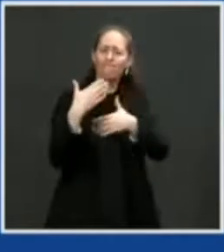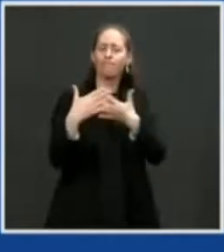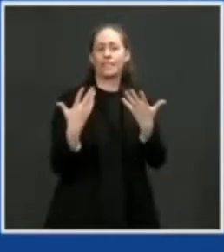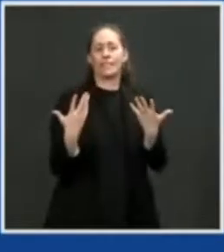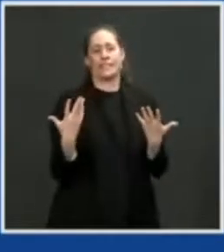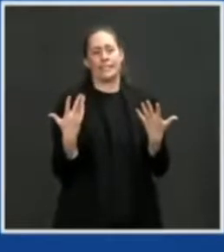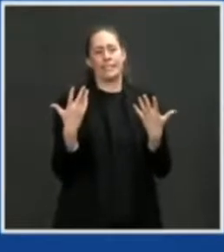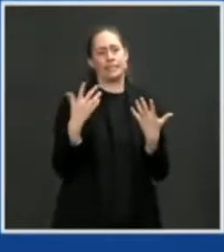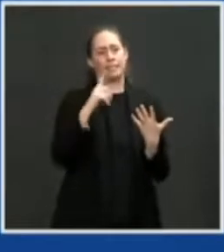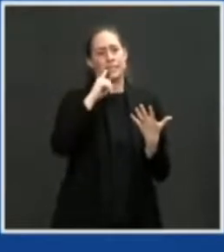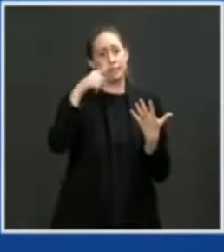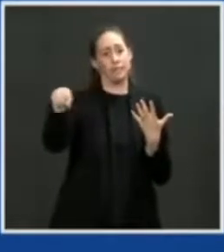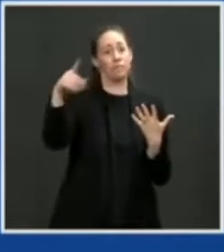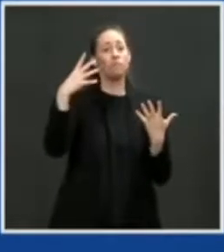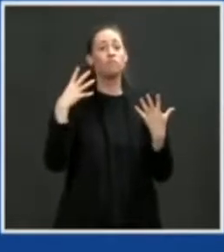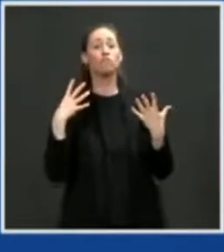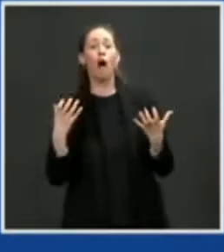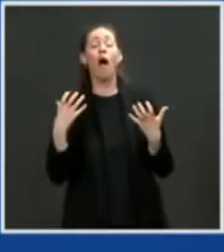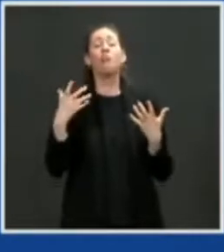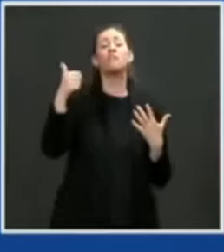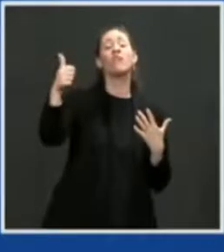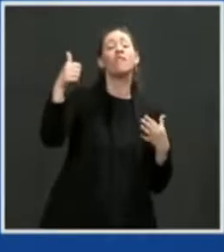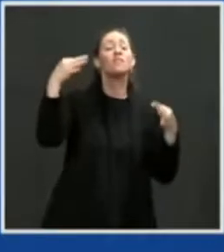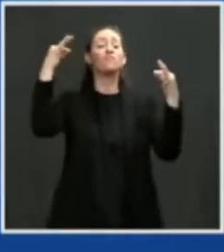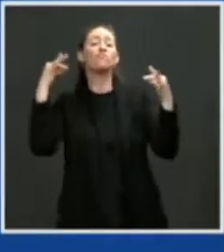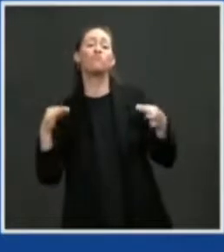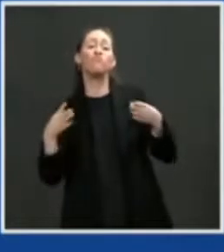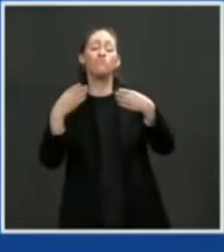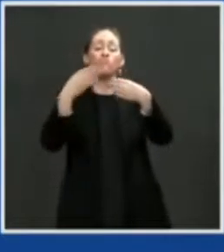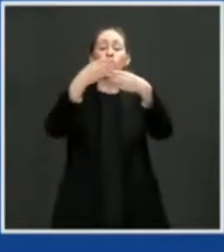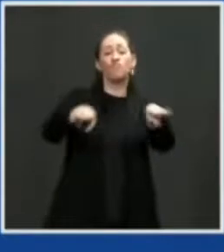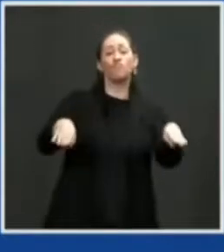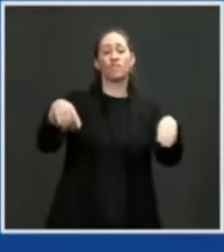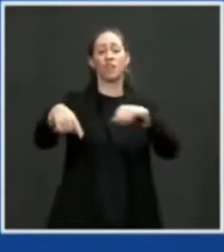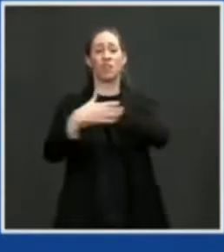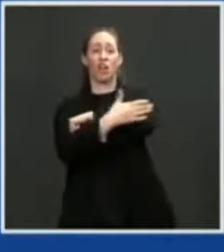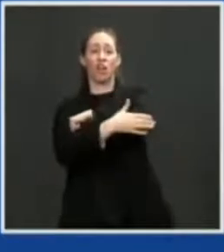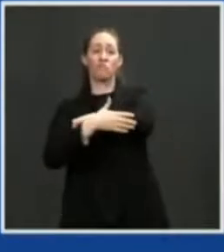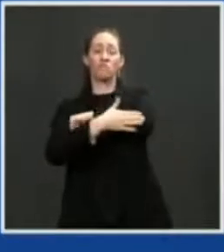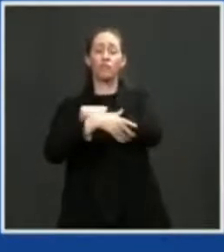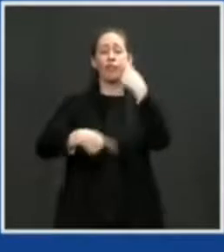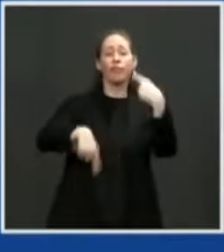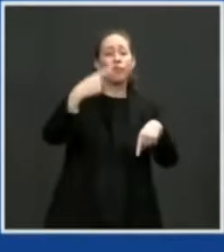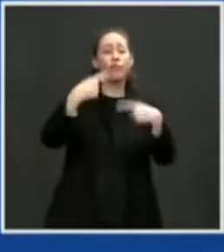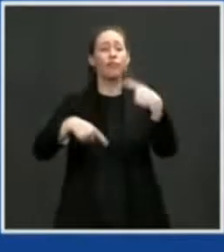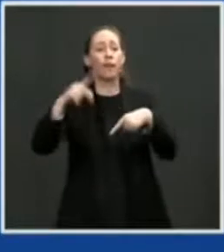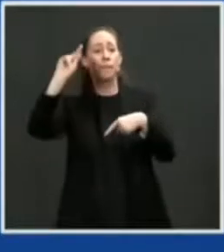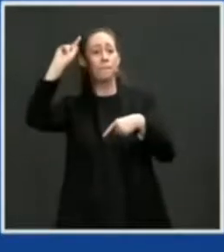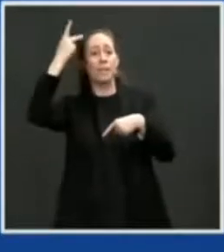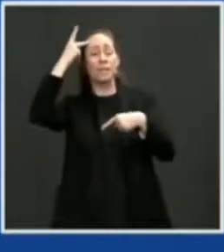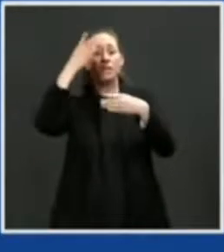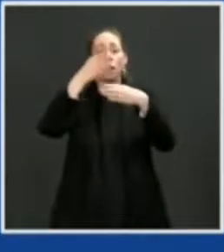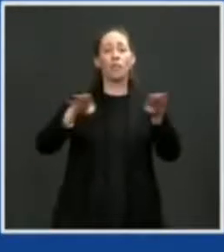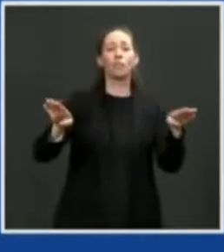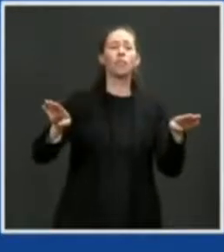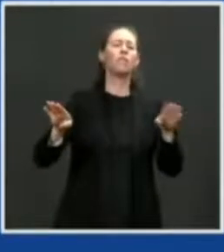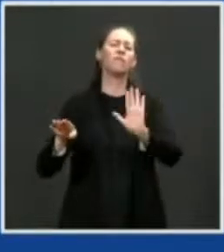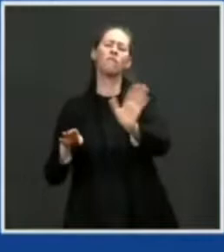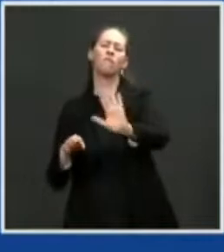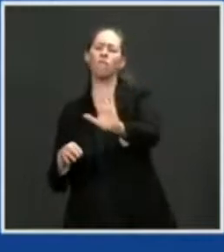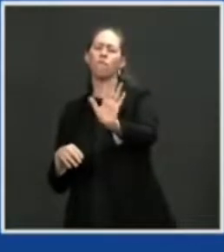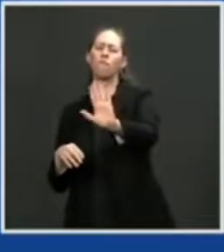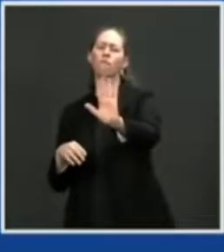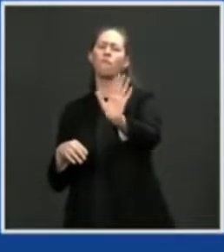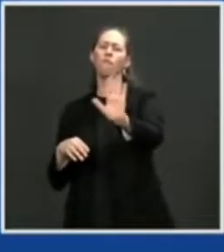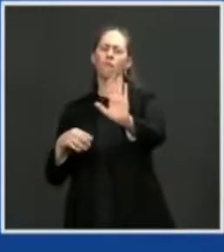decide to divide the country. Yeah. Continue the politics of division. That's a tough word, I'm not going divide. to do that. I'm just going to move forward. I almost never use that these word. things